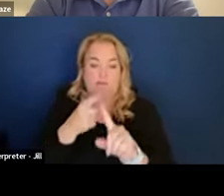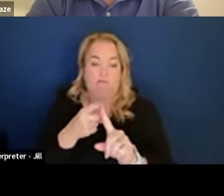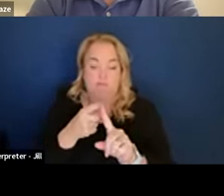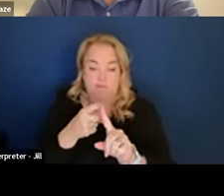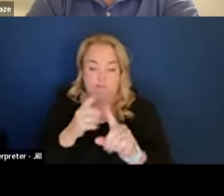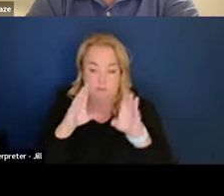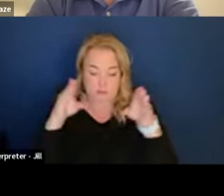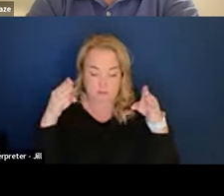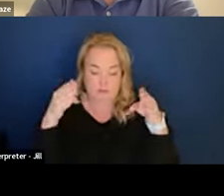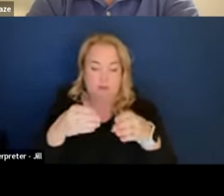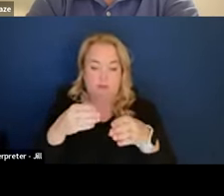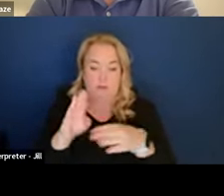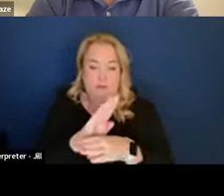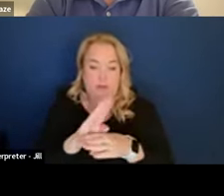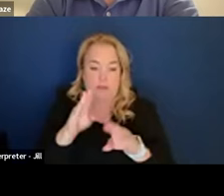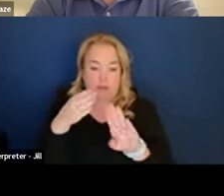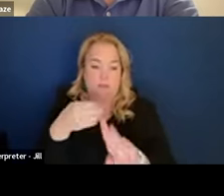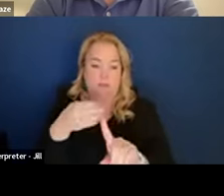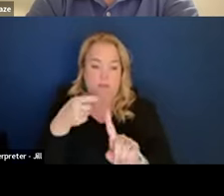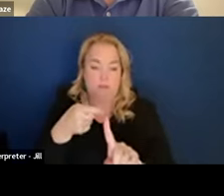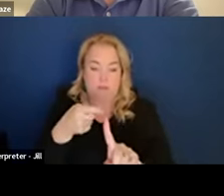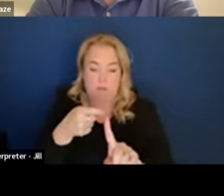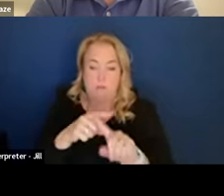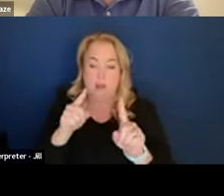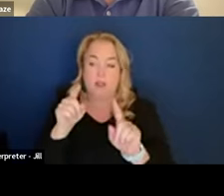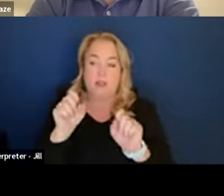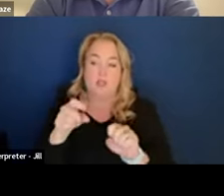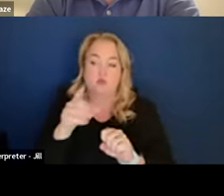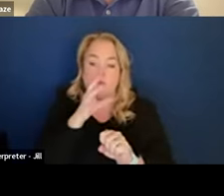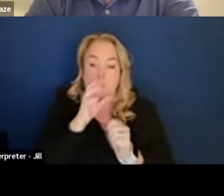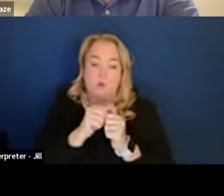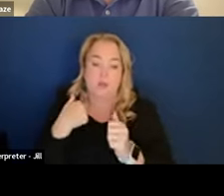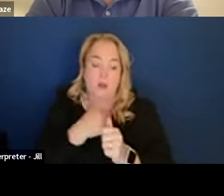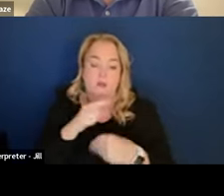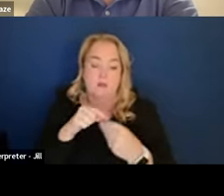market, and that's great. But can you talk to us from your experience?